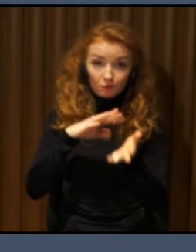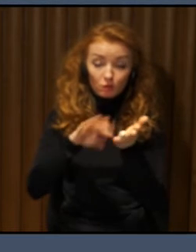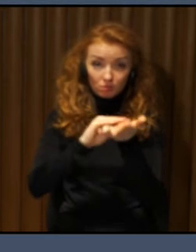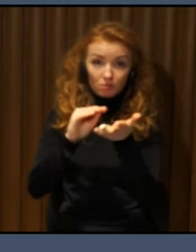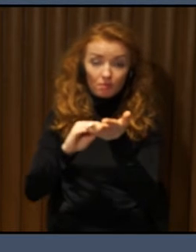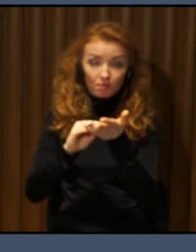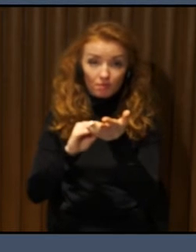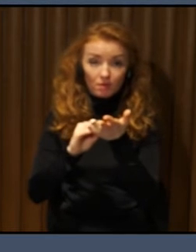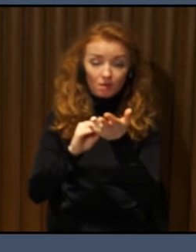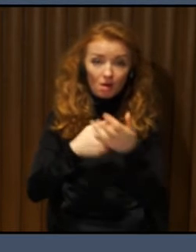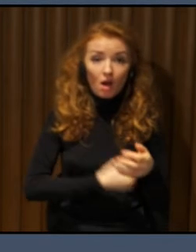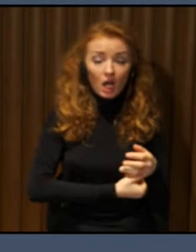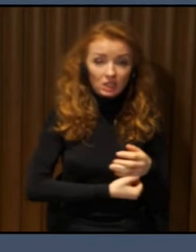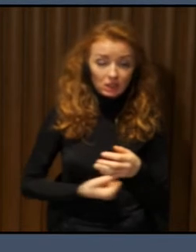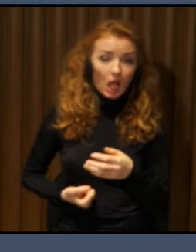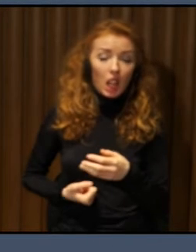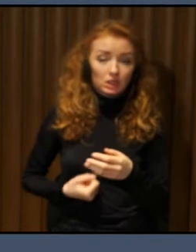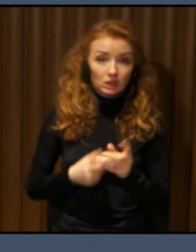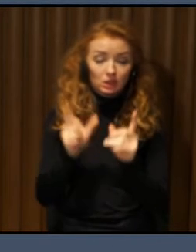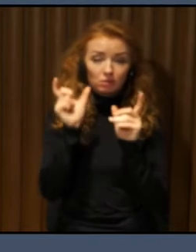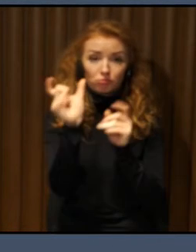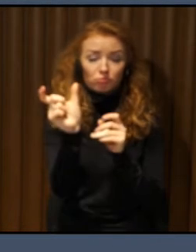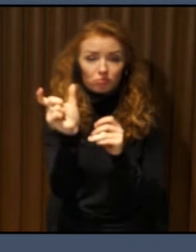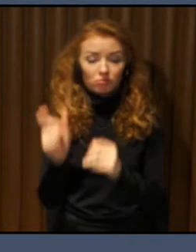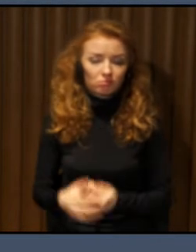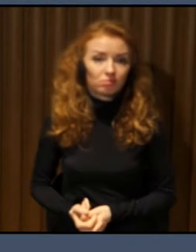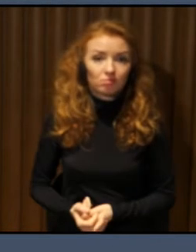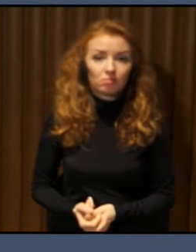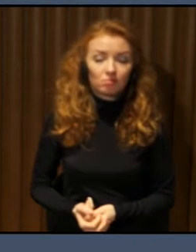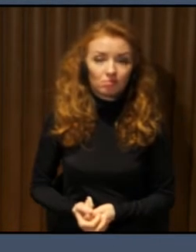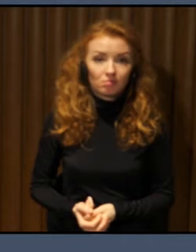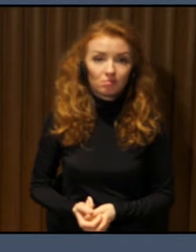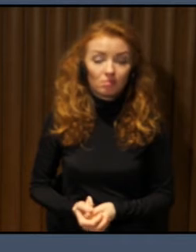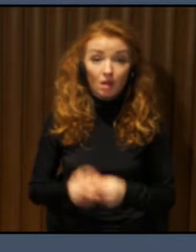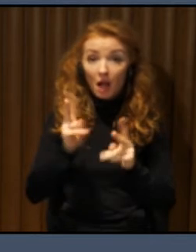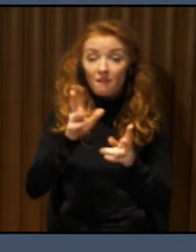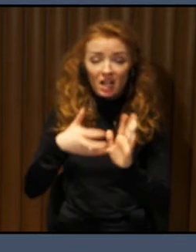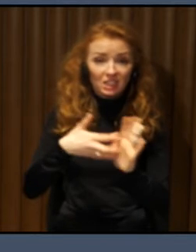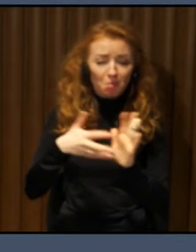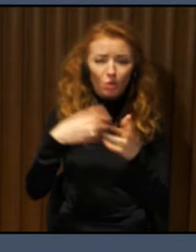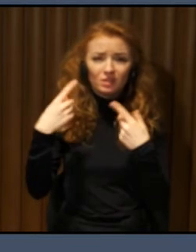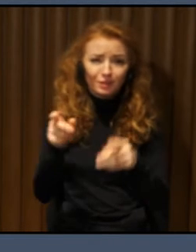terms, but also looking into how you can use different words, different ways to actually get into this.